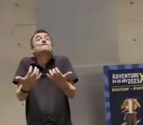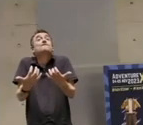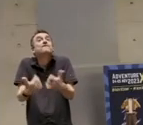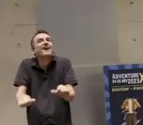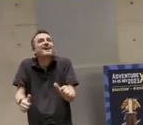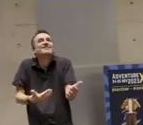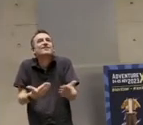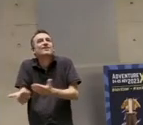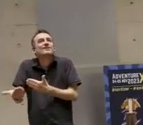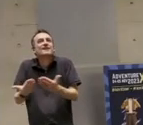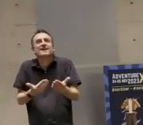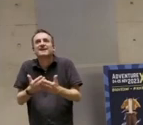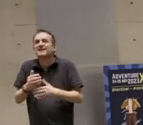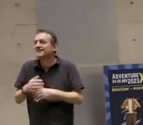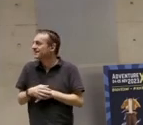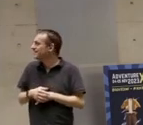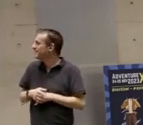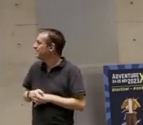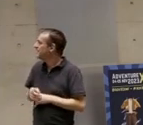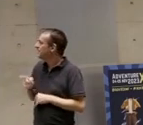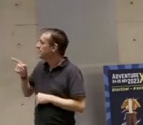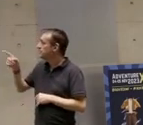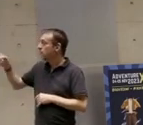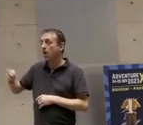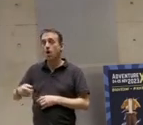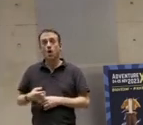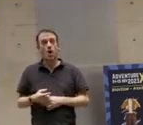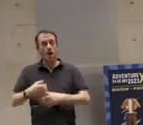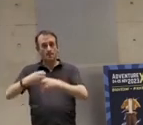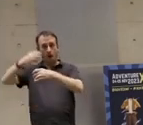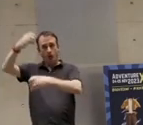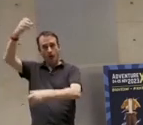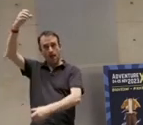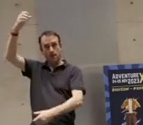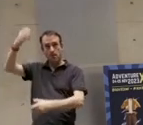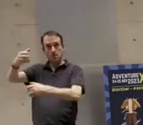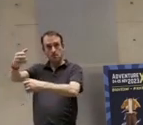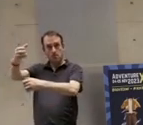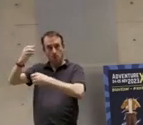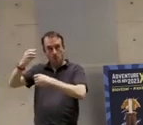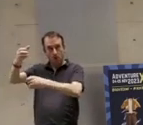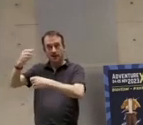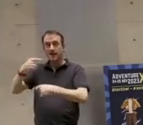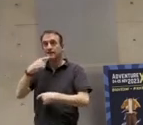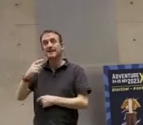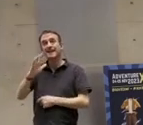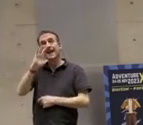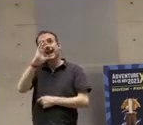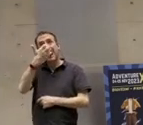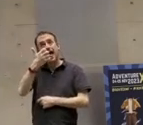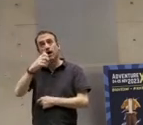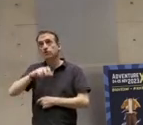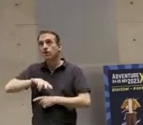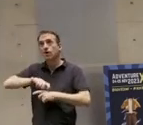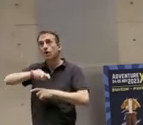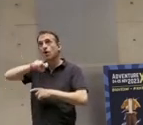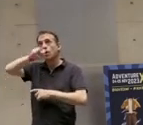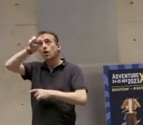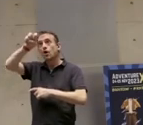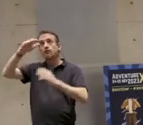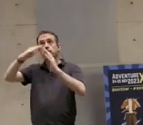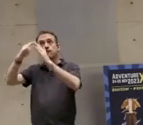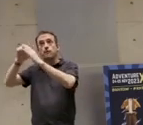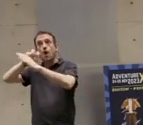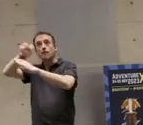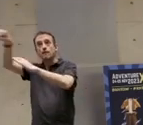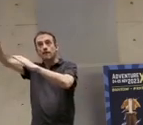George pulls this drainpipe and says, the clown didn't escape over the rooftops. Well, of course he didn't escape over the rooftops